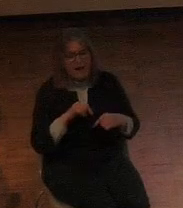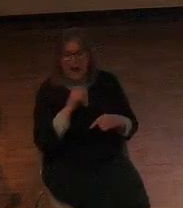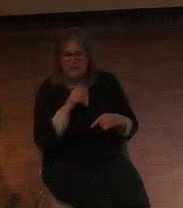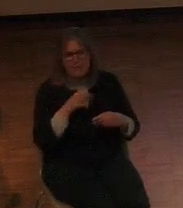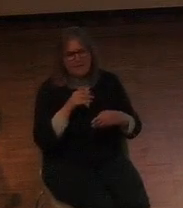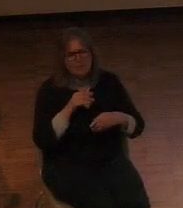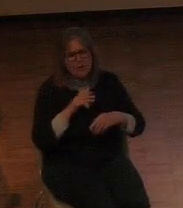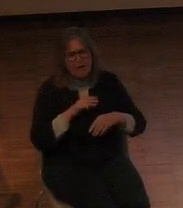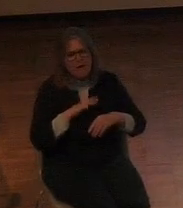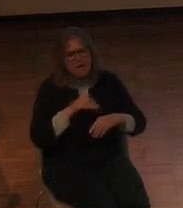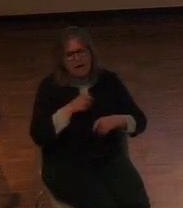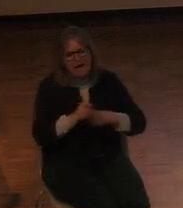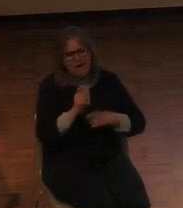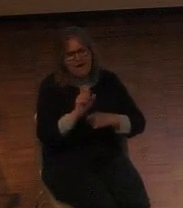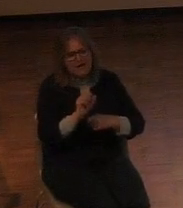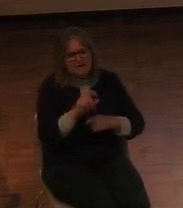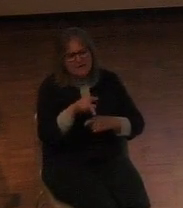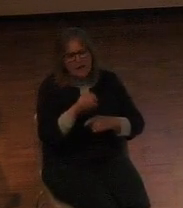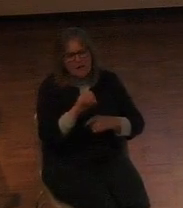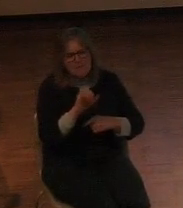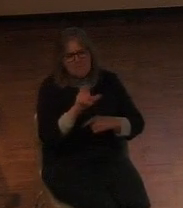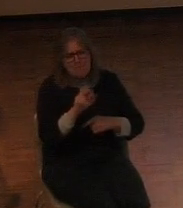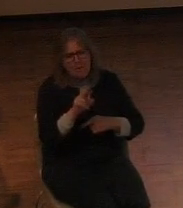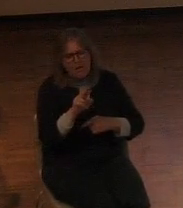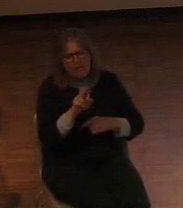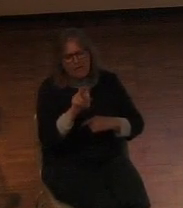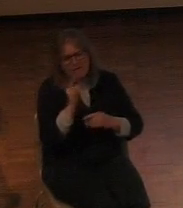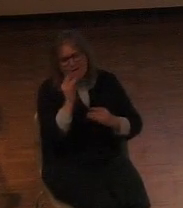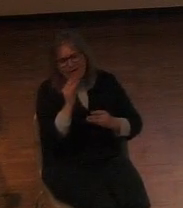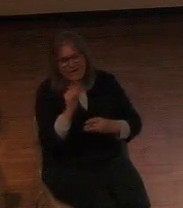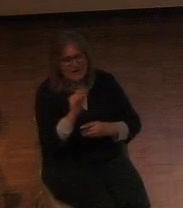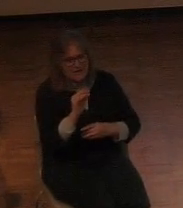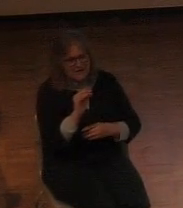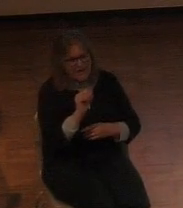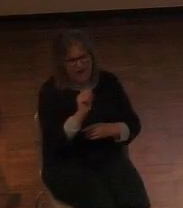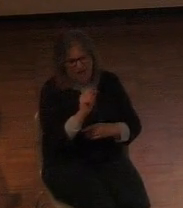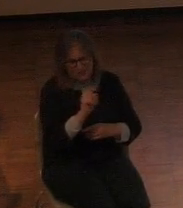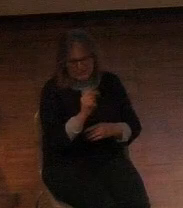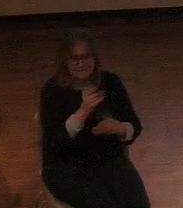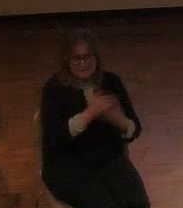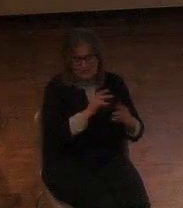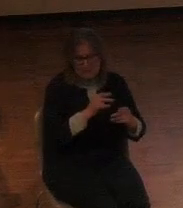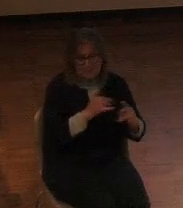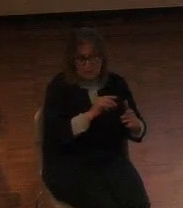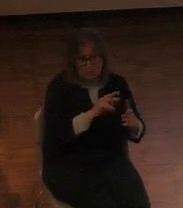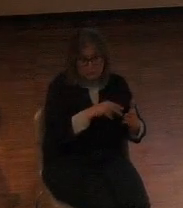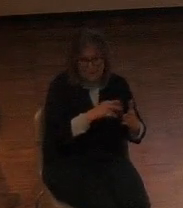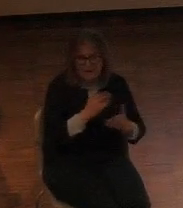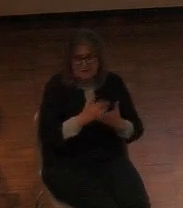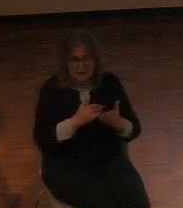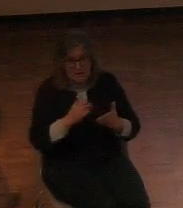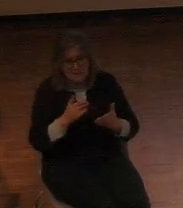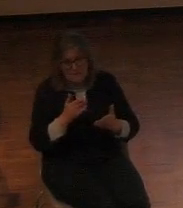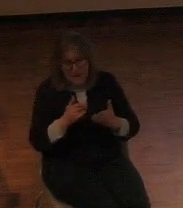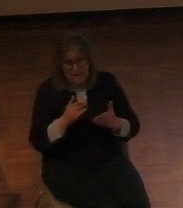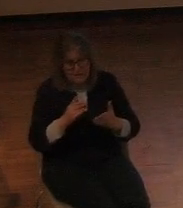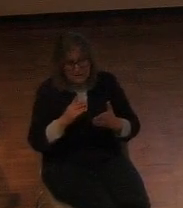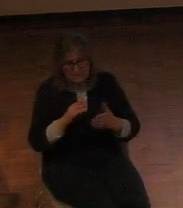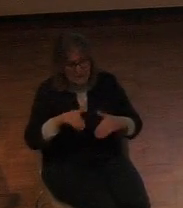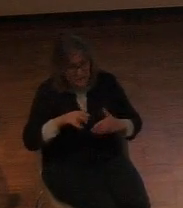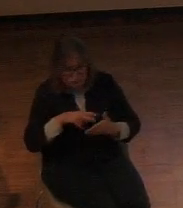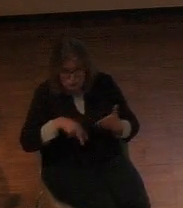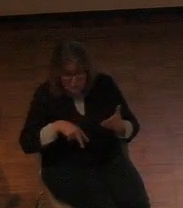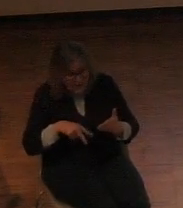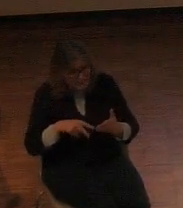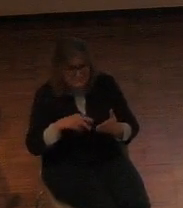because I understand that some of you are still reading the novel Kindred, some have read it, and some here may not have read at all, haven't